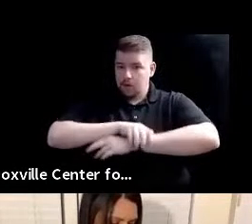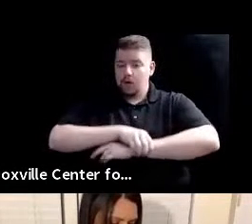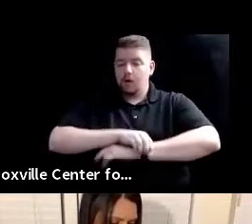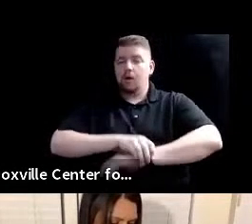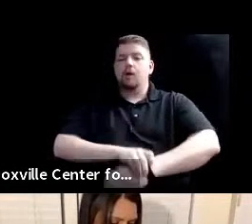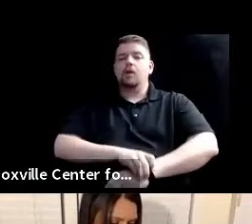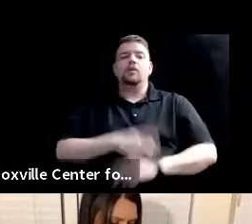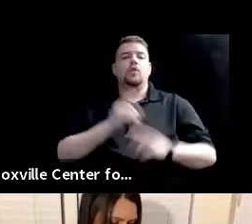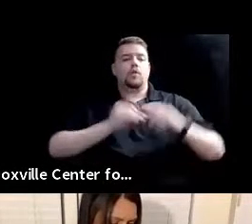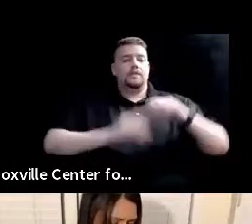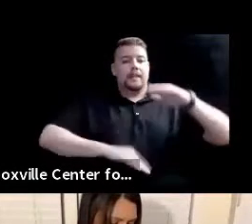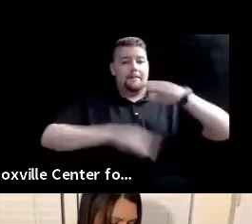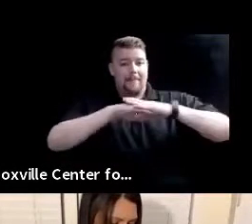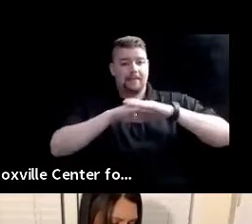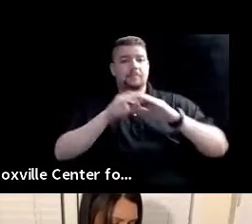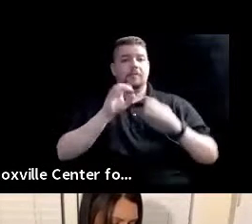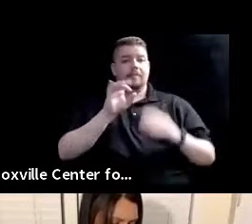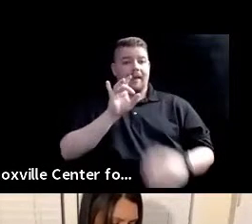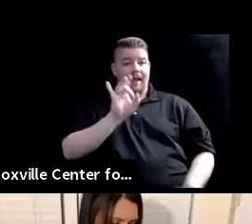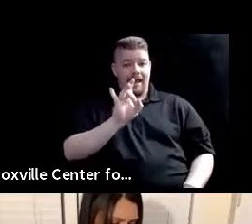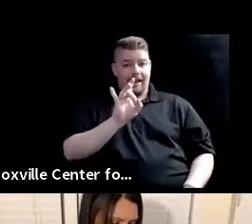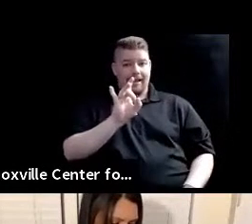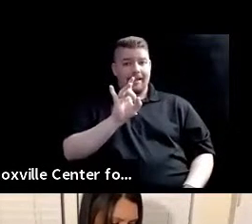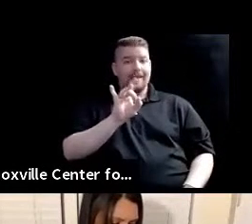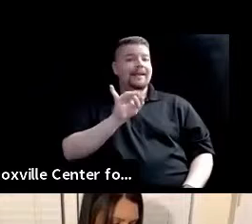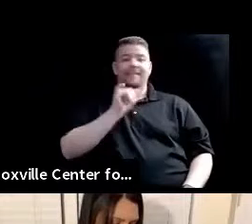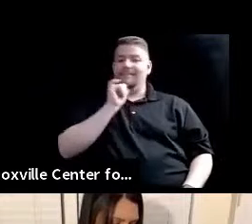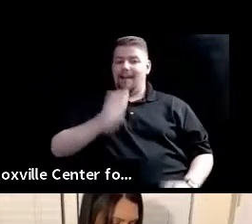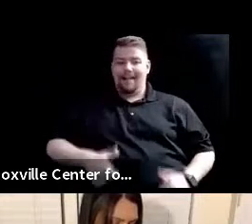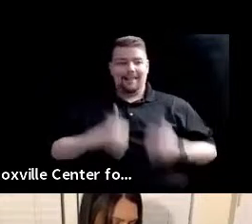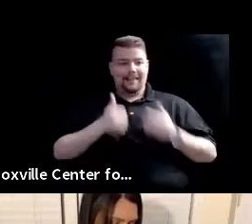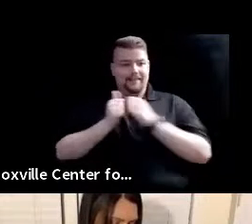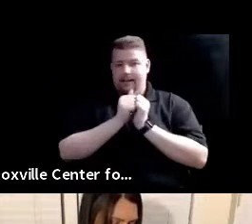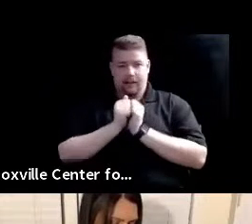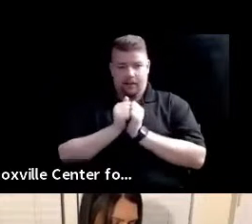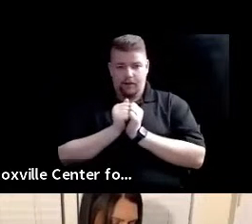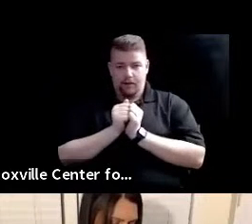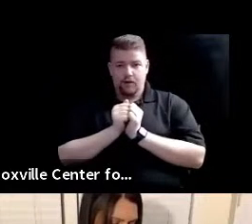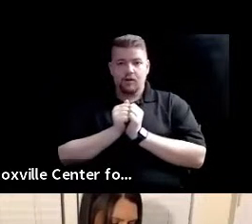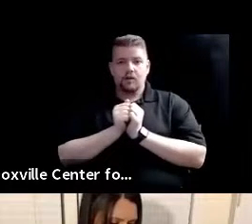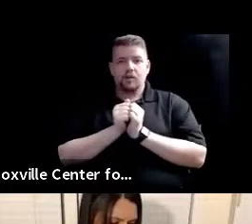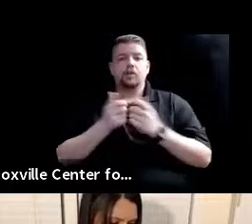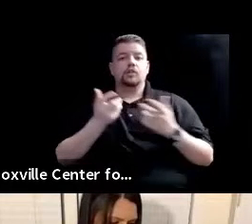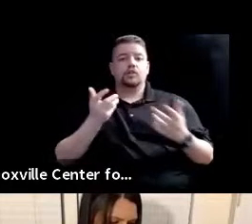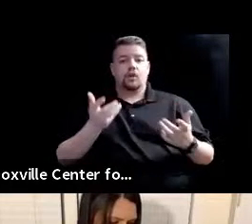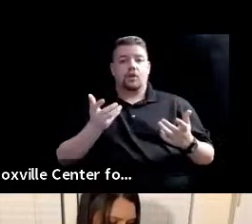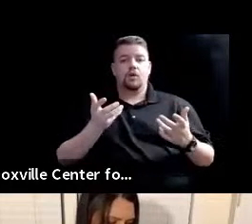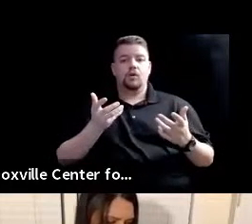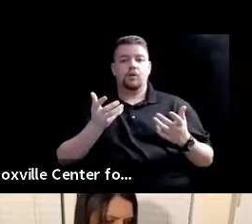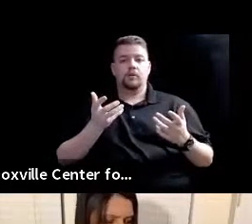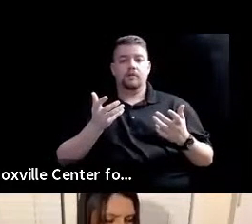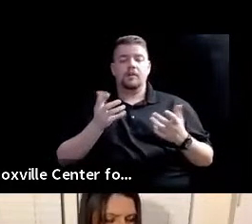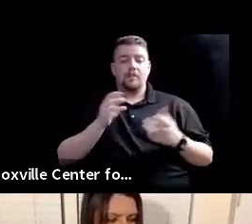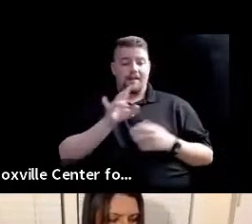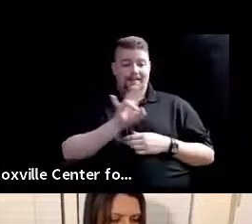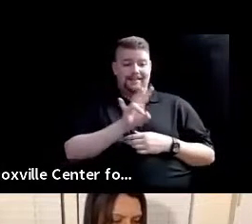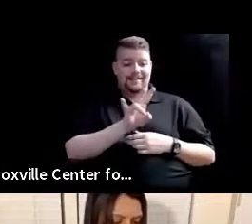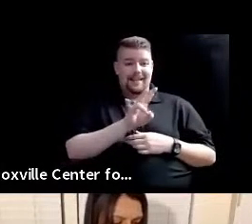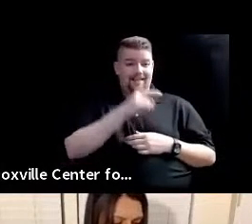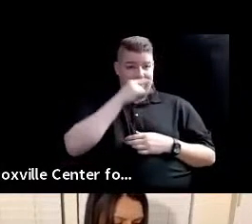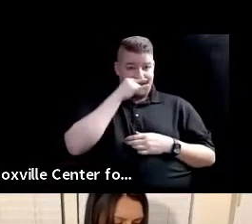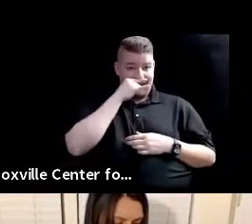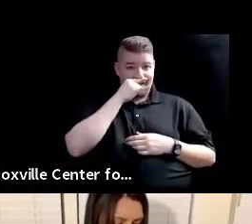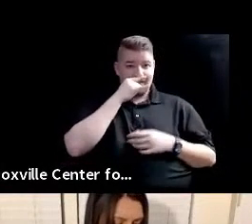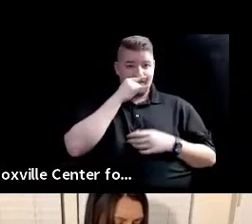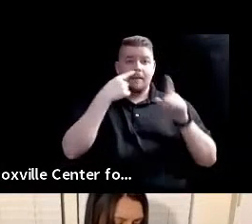so it'd be a maximum of 8 people if they did not live together. So if you had 7 kids and mom and